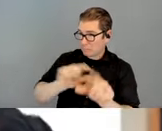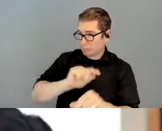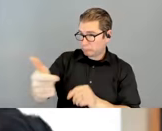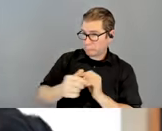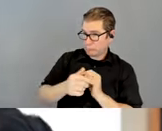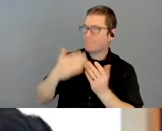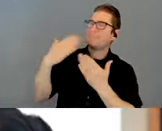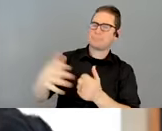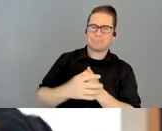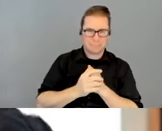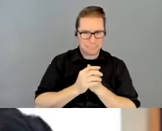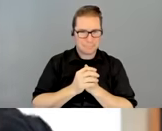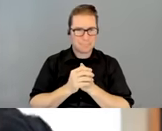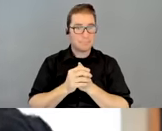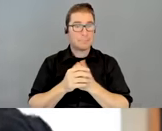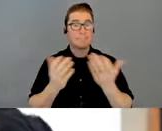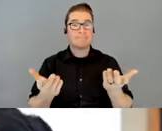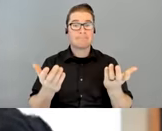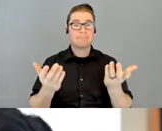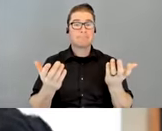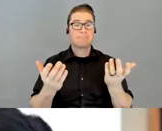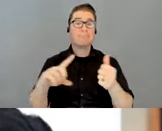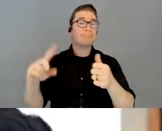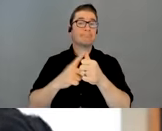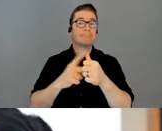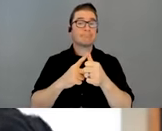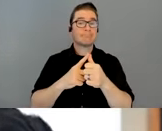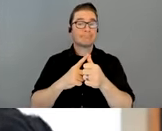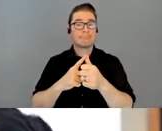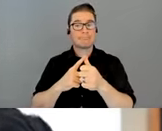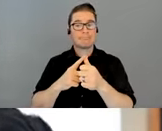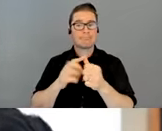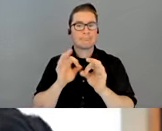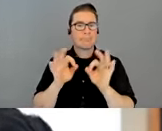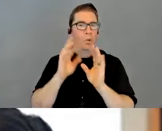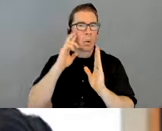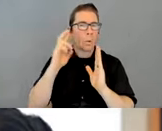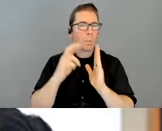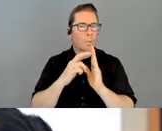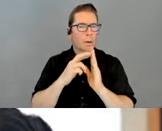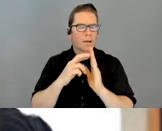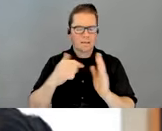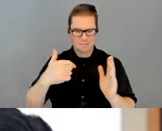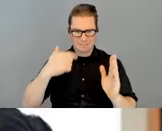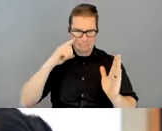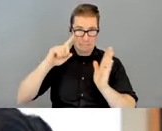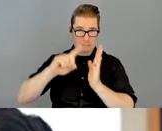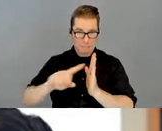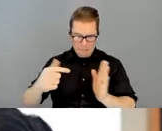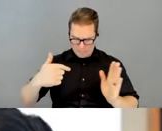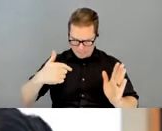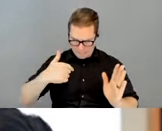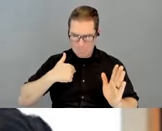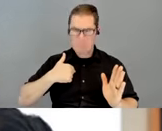Thank you. So first of all, recognizing the symptoms, right? That was why I read them very slowly. I gave you